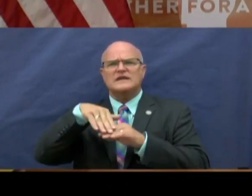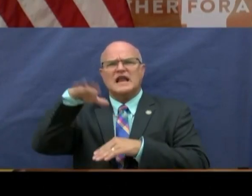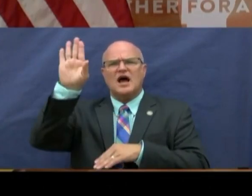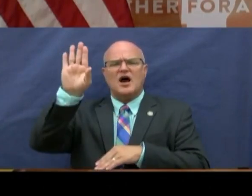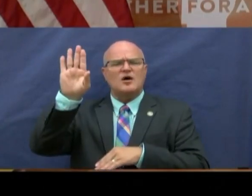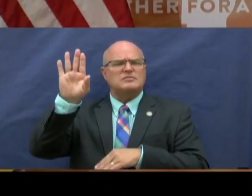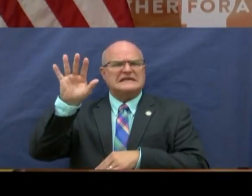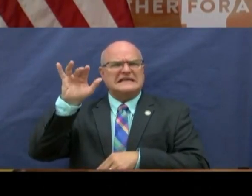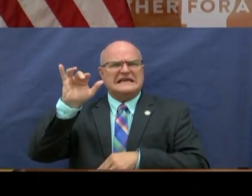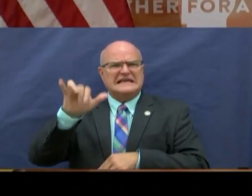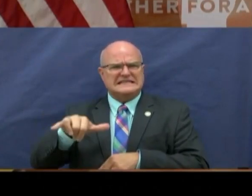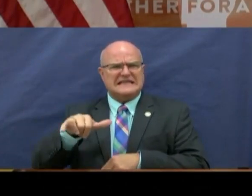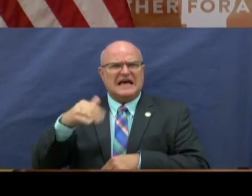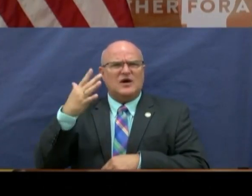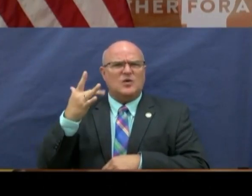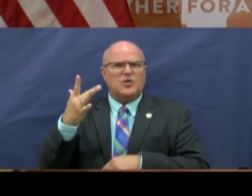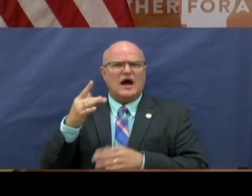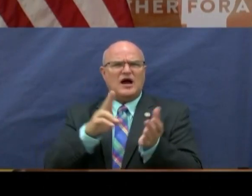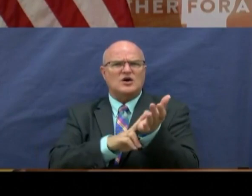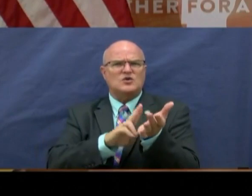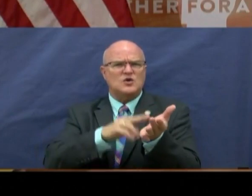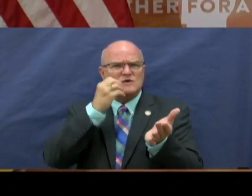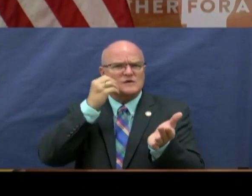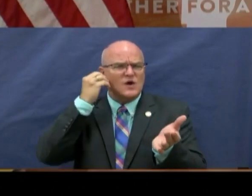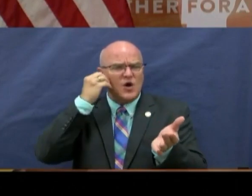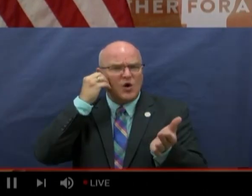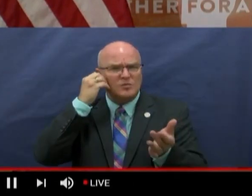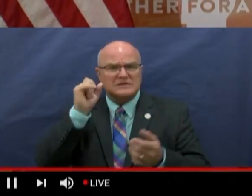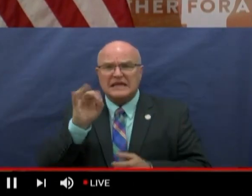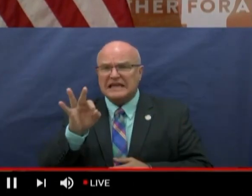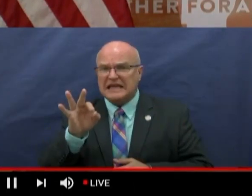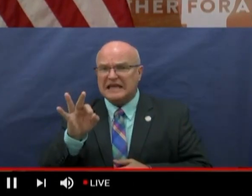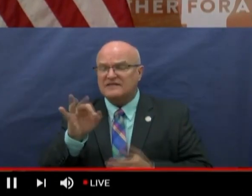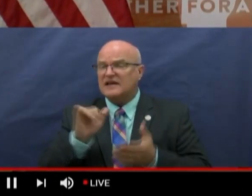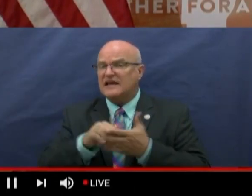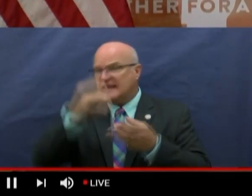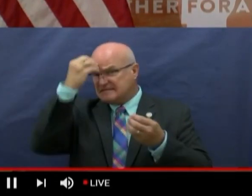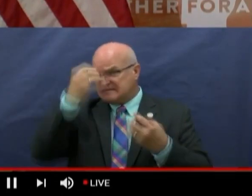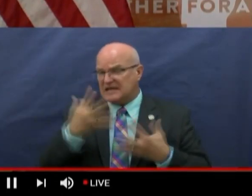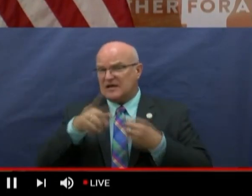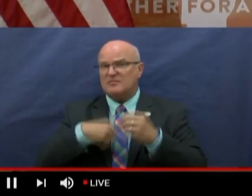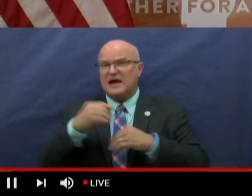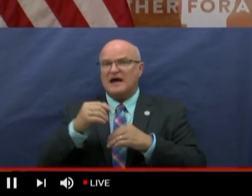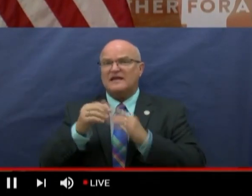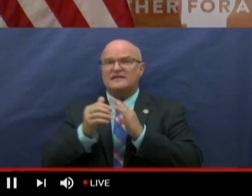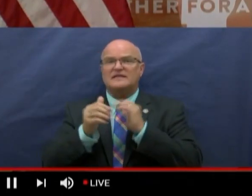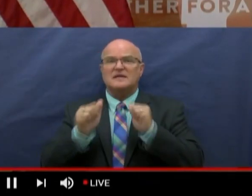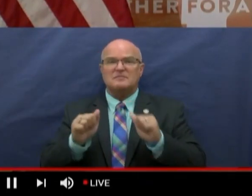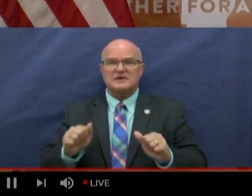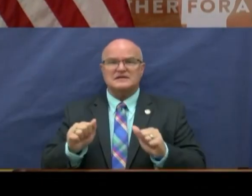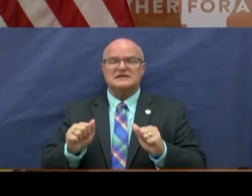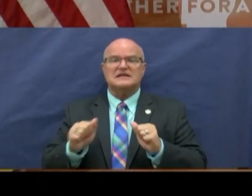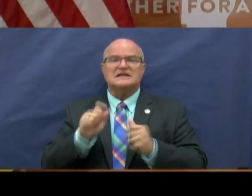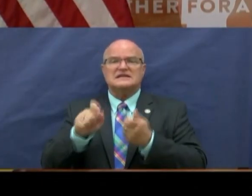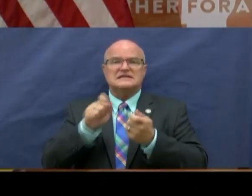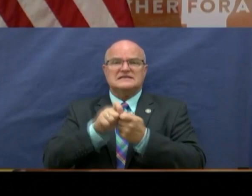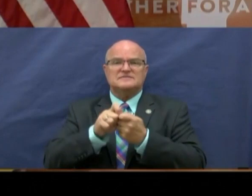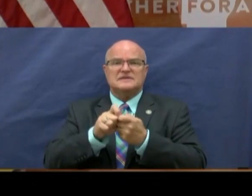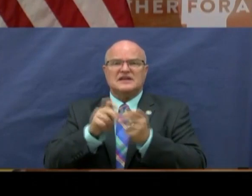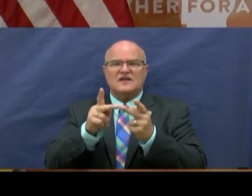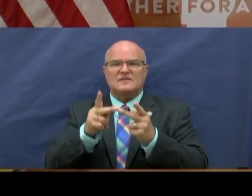is that predominantly because of nursing homes? And if so, is that telling us something about the diligence at some particular